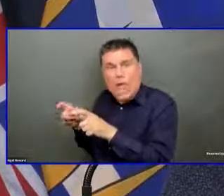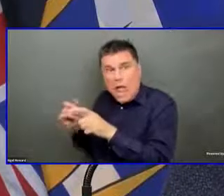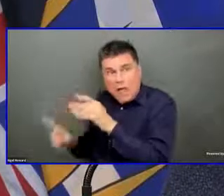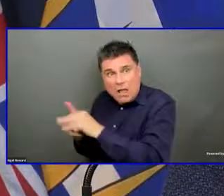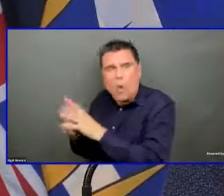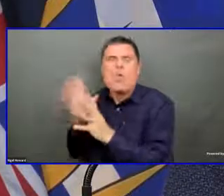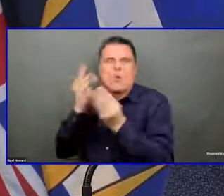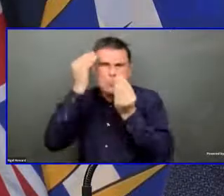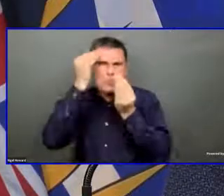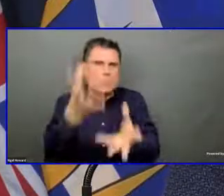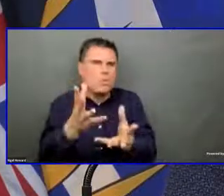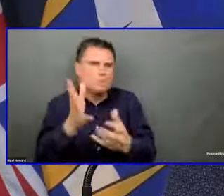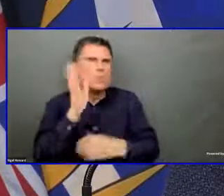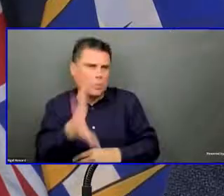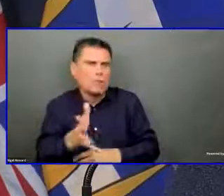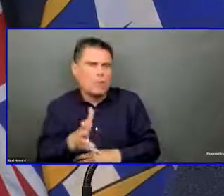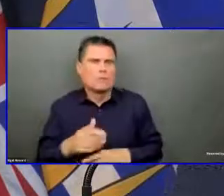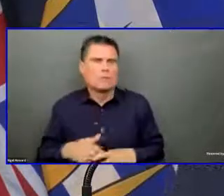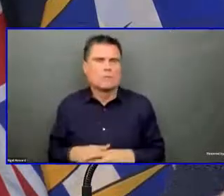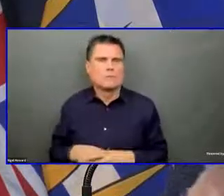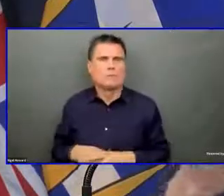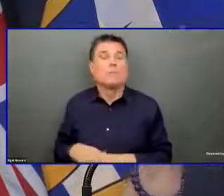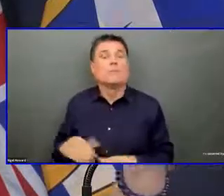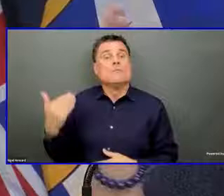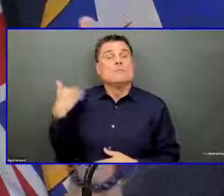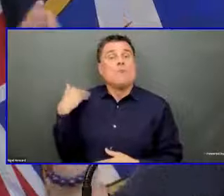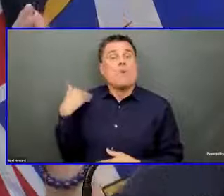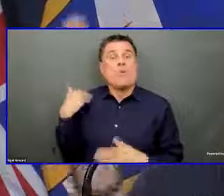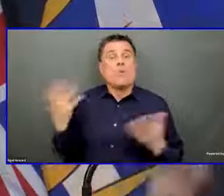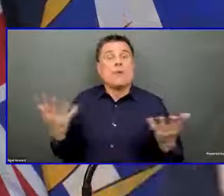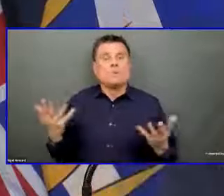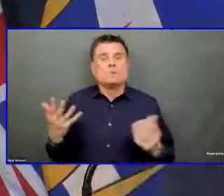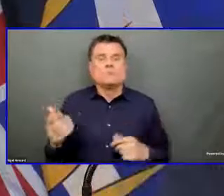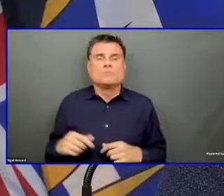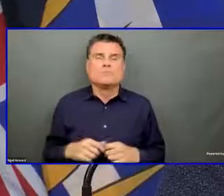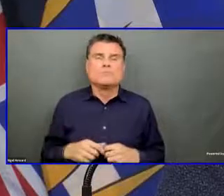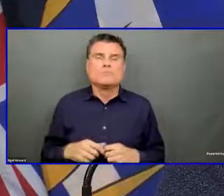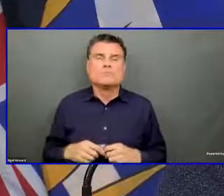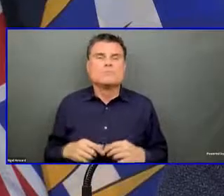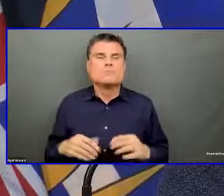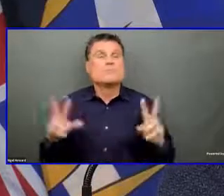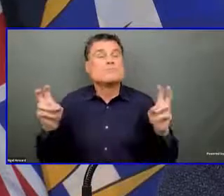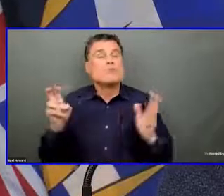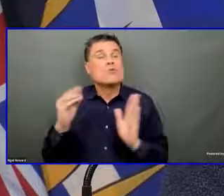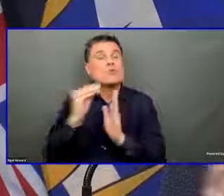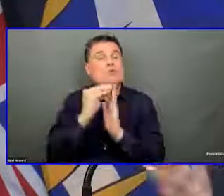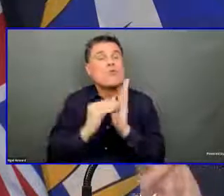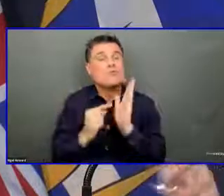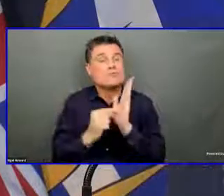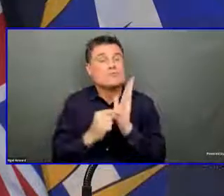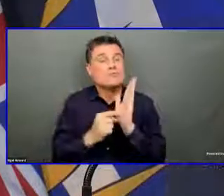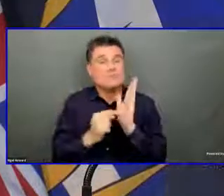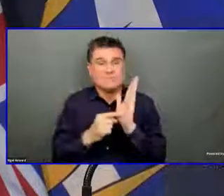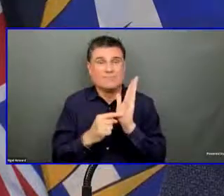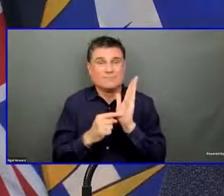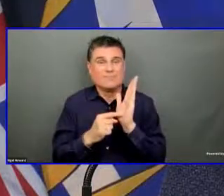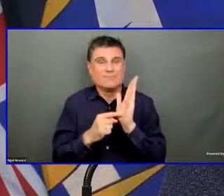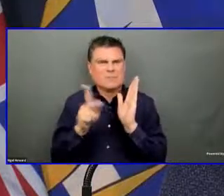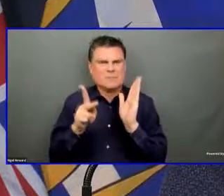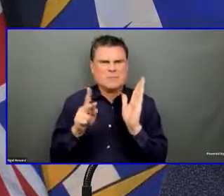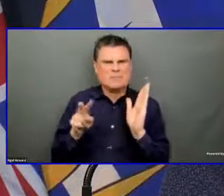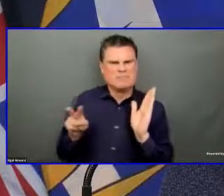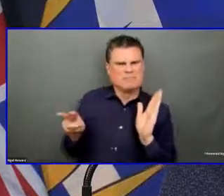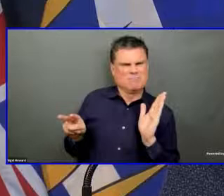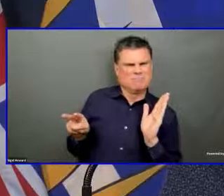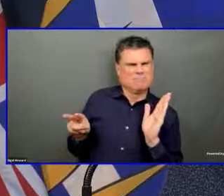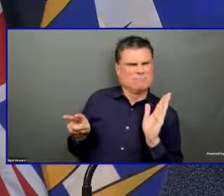was confusing to people because the variants take some days to determine, and it doesn't affect our